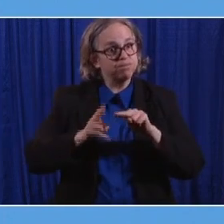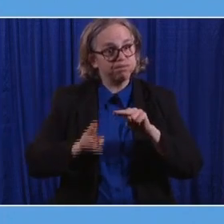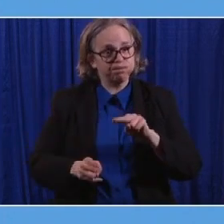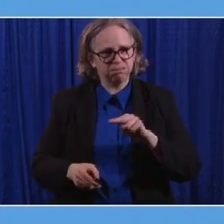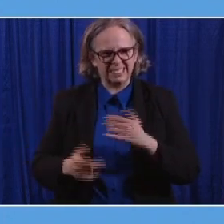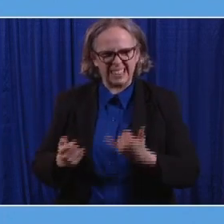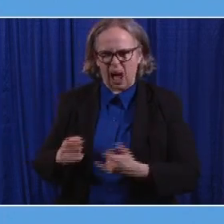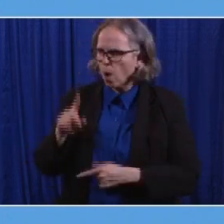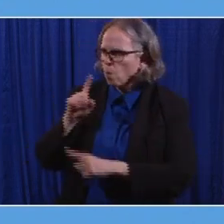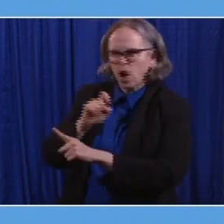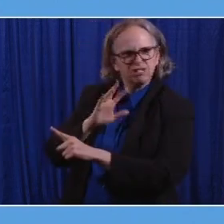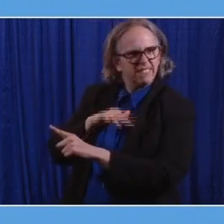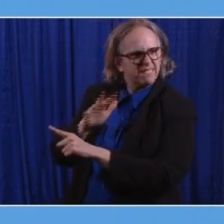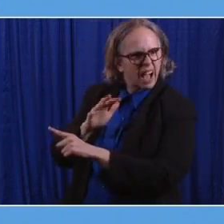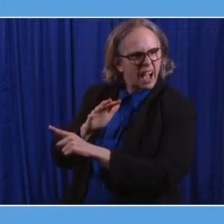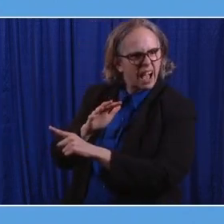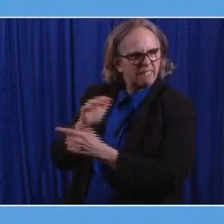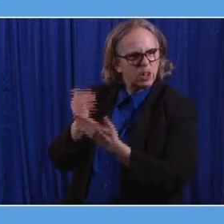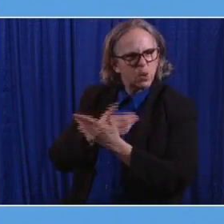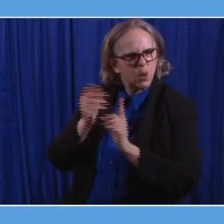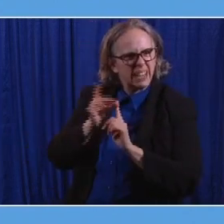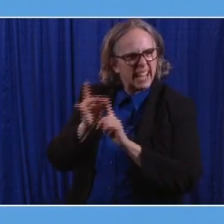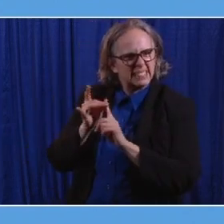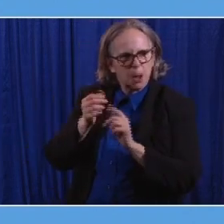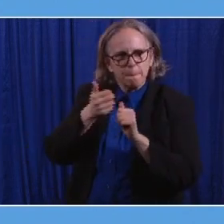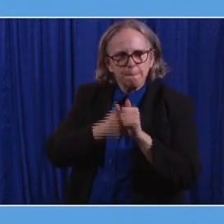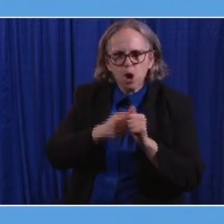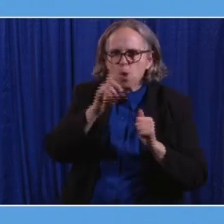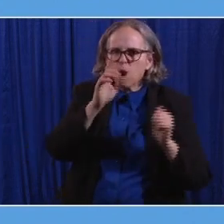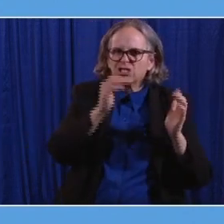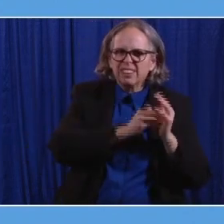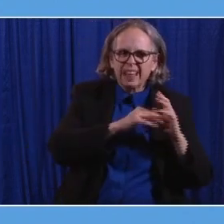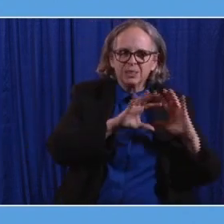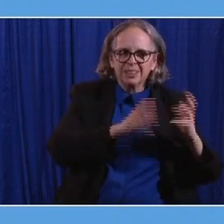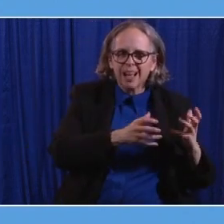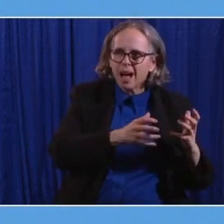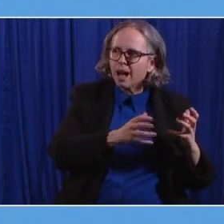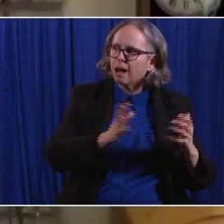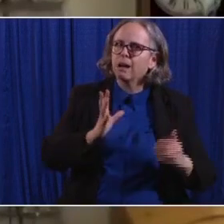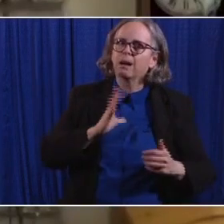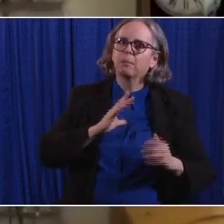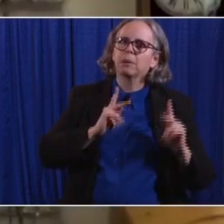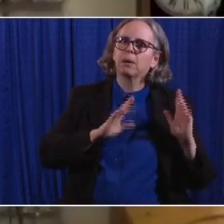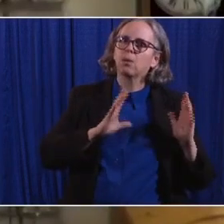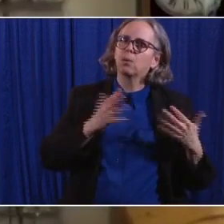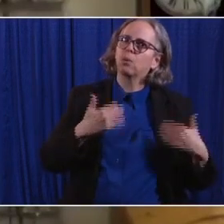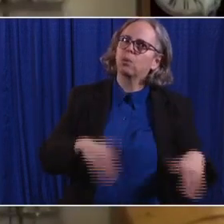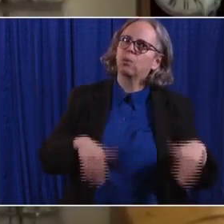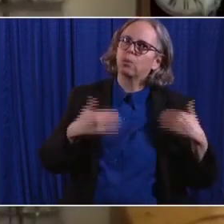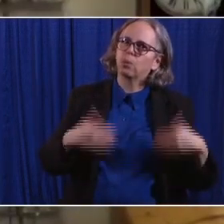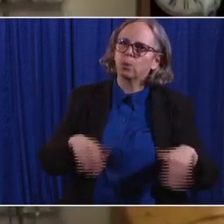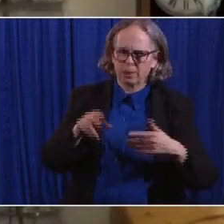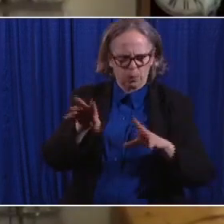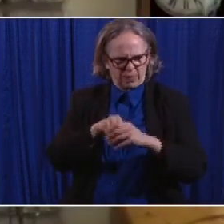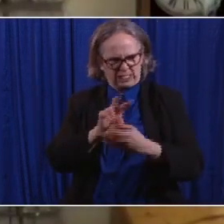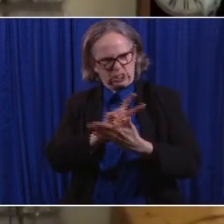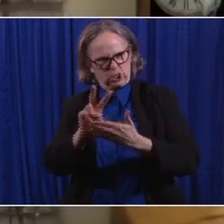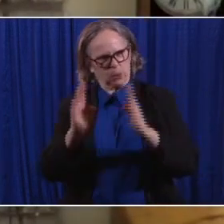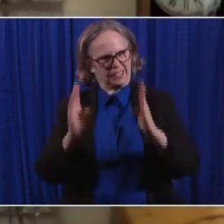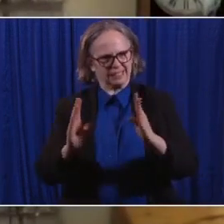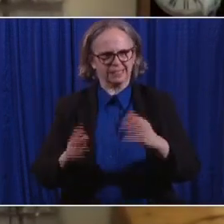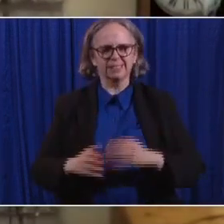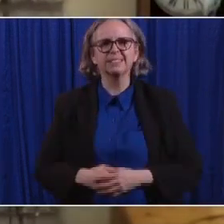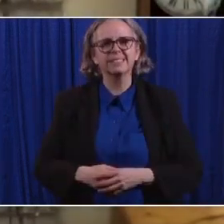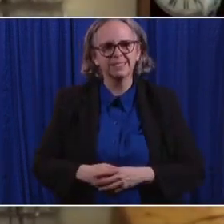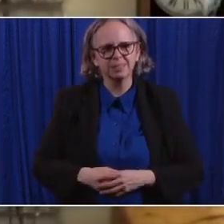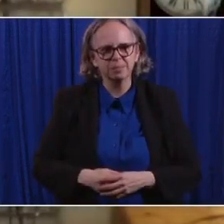155. So let's talk a little bit about this data. The number of counties below